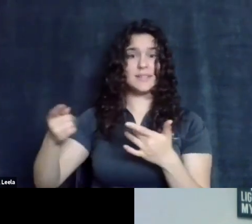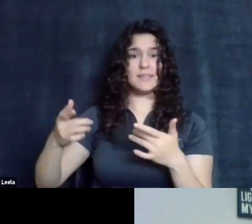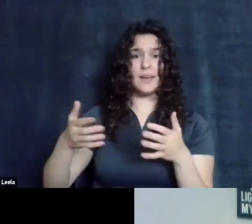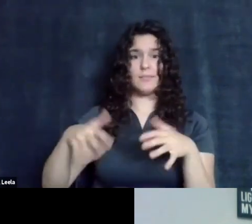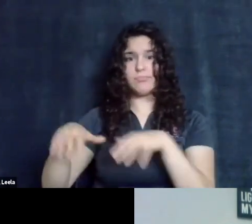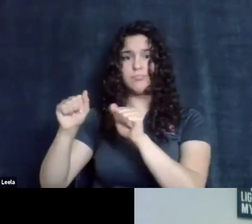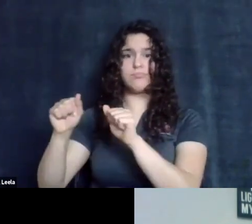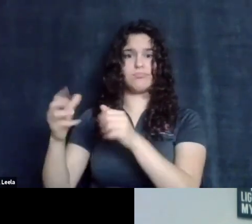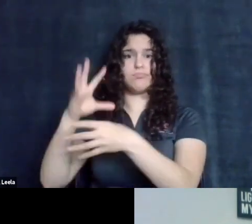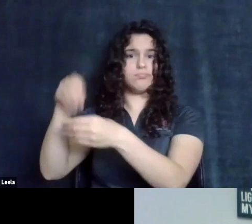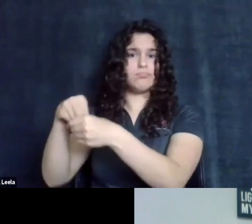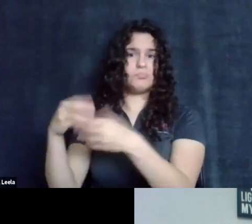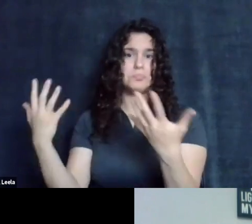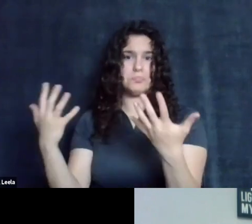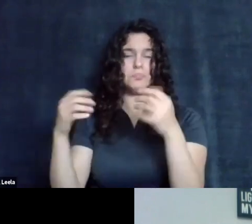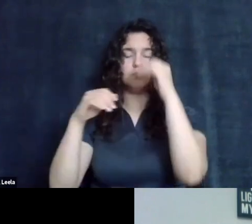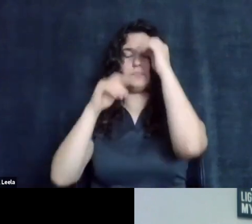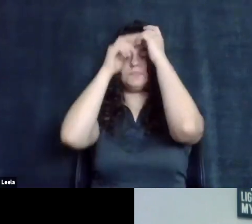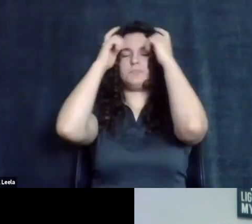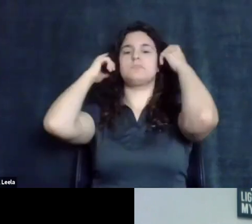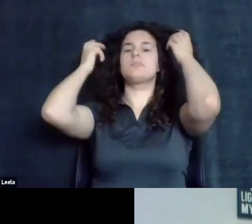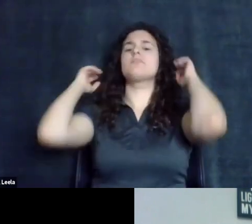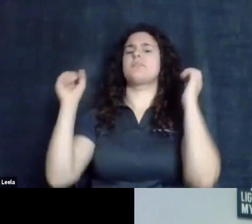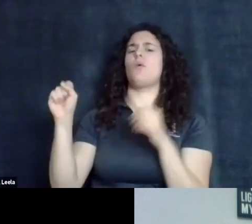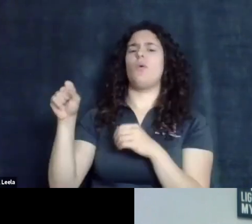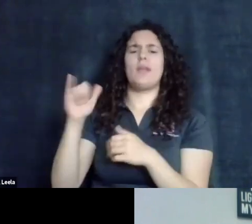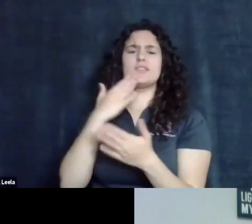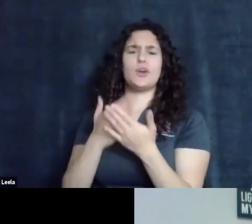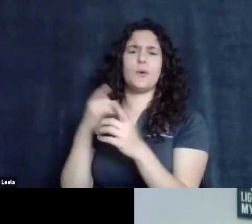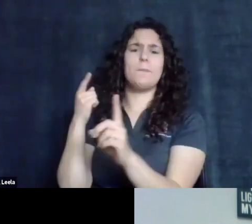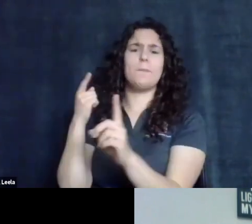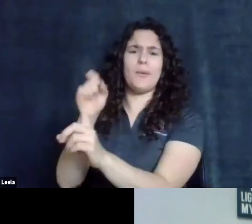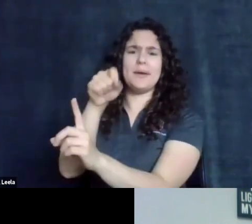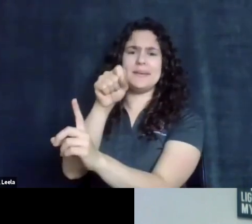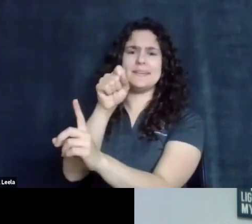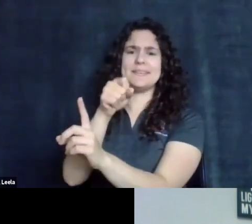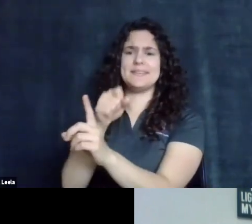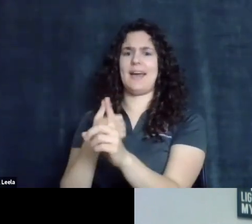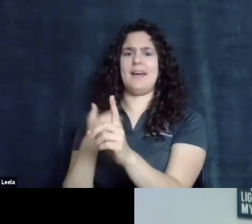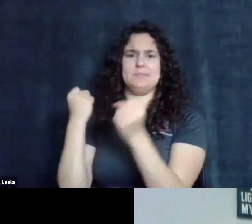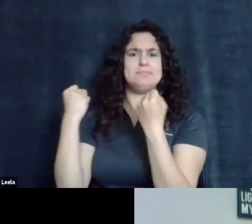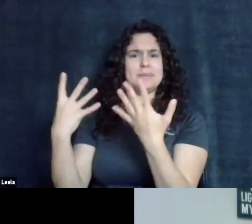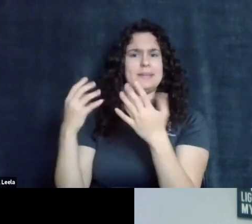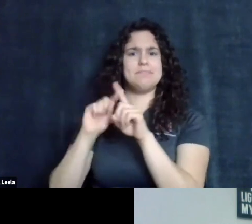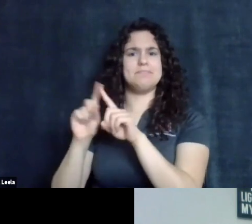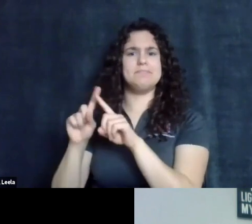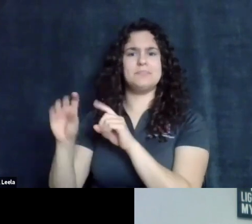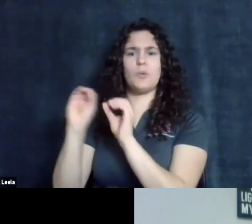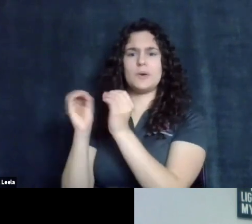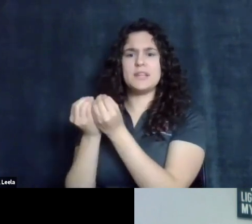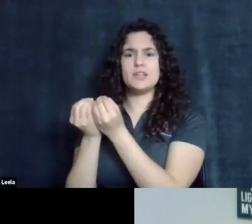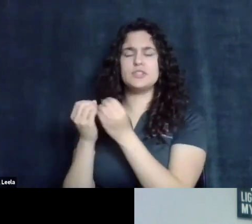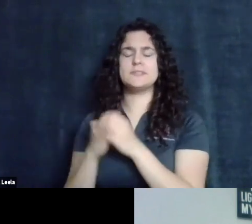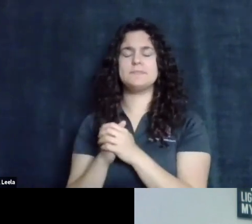in. Actually, it's a very good point, Shelby. Our different organizations are encouraged